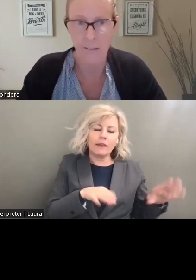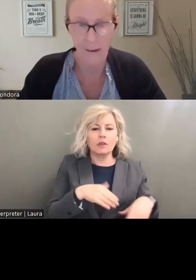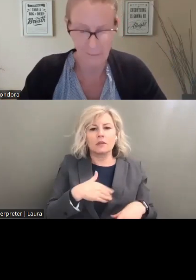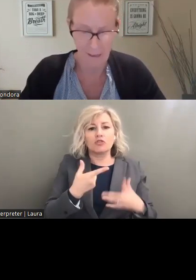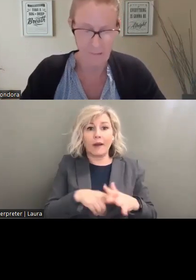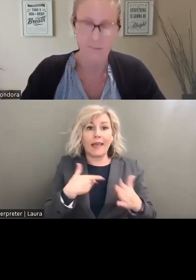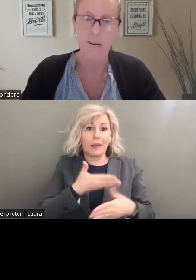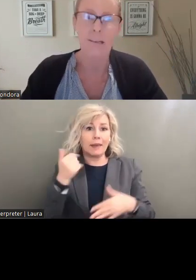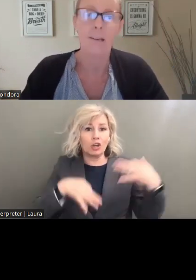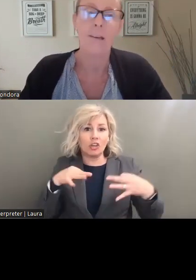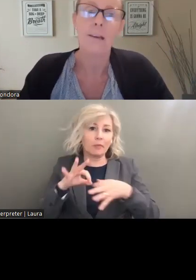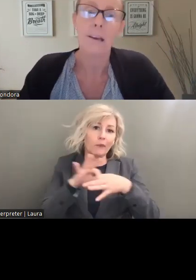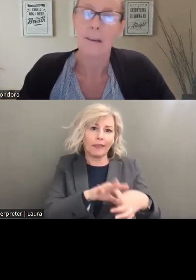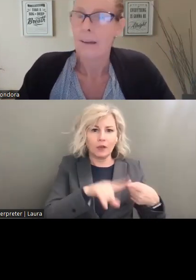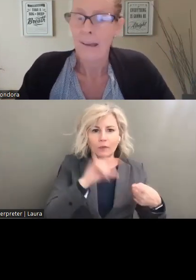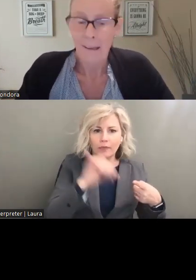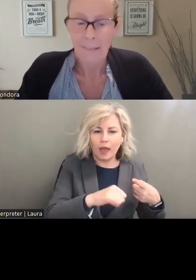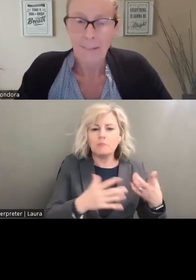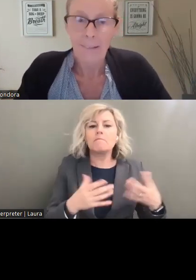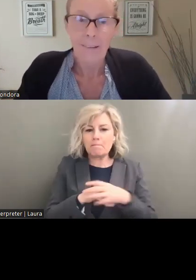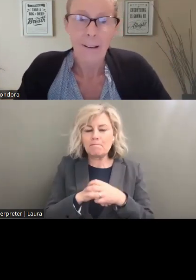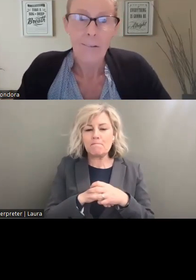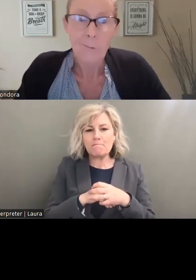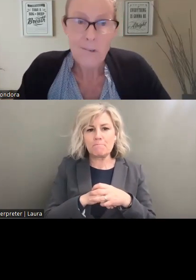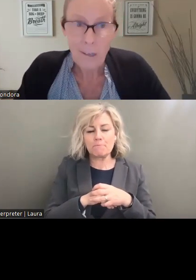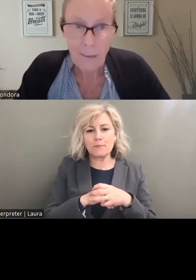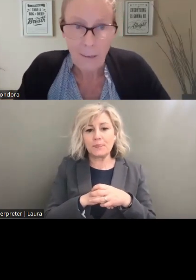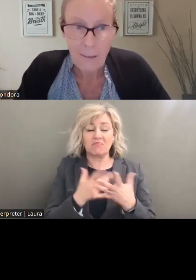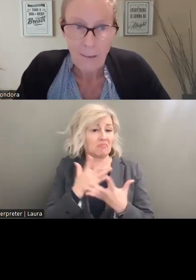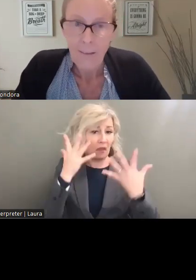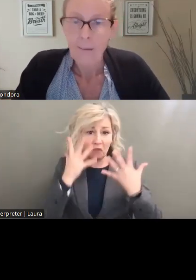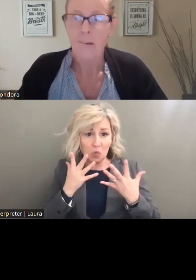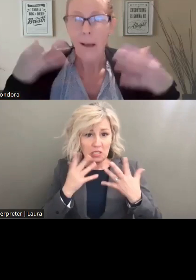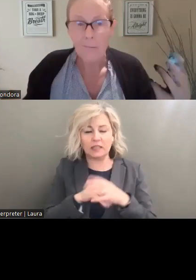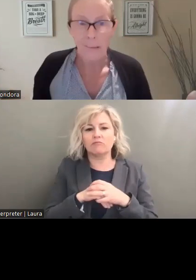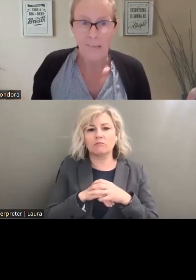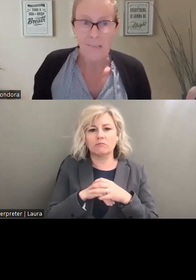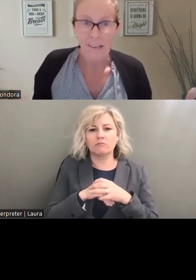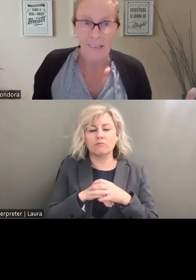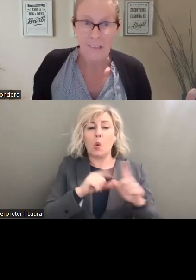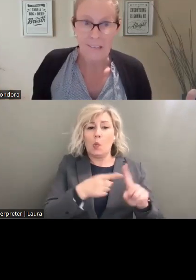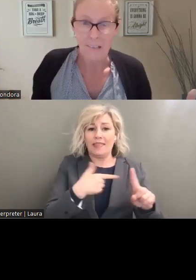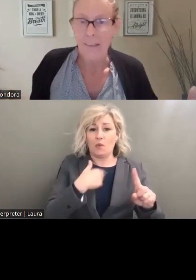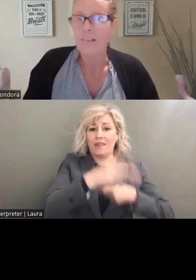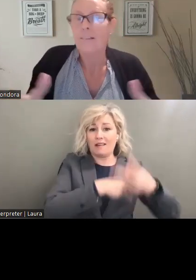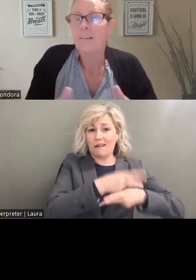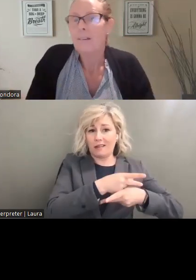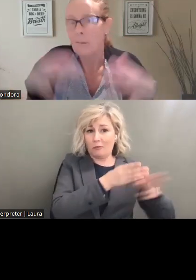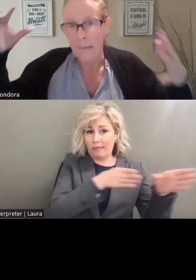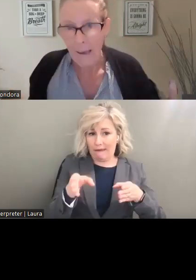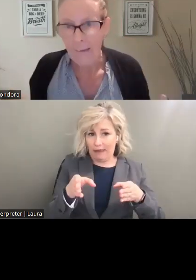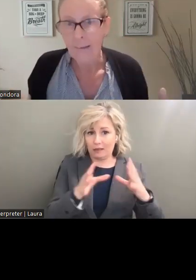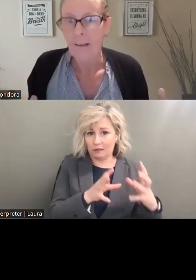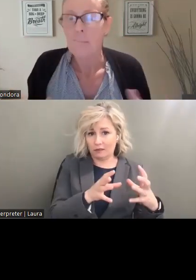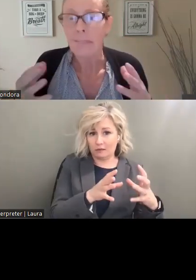judgment around that, okay? And unfortunately, when you have plans like this, that, you